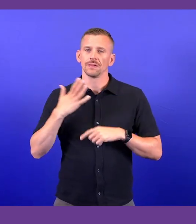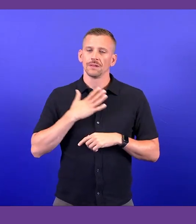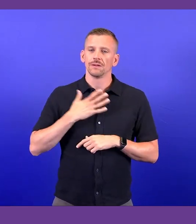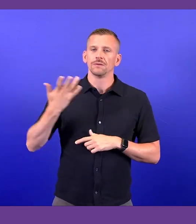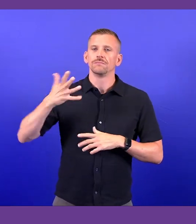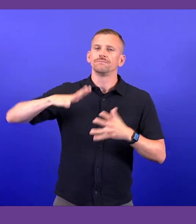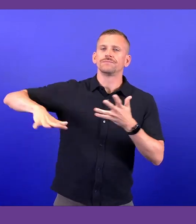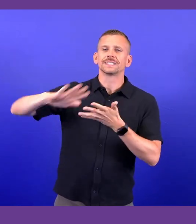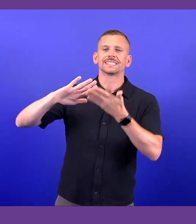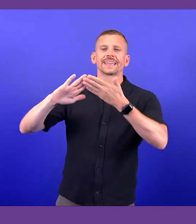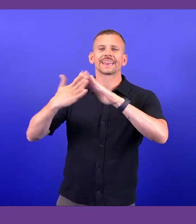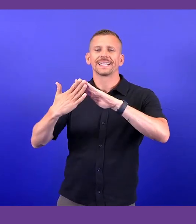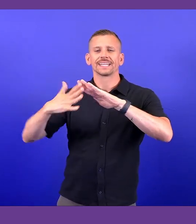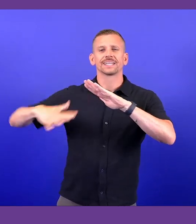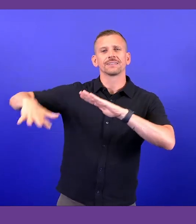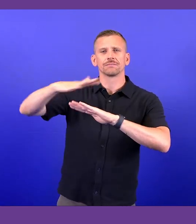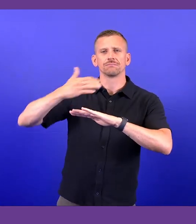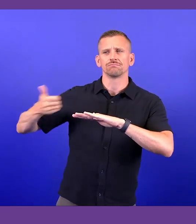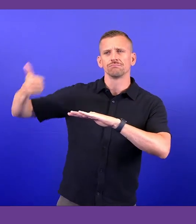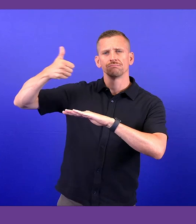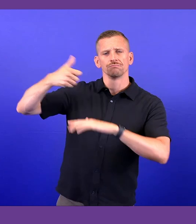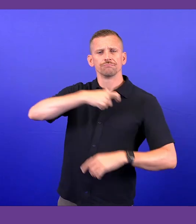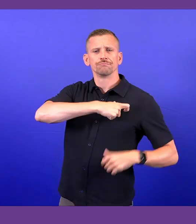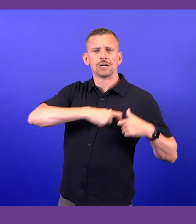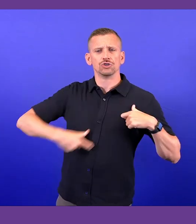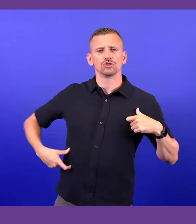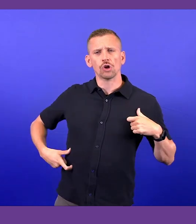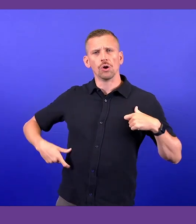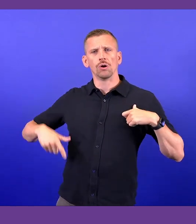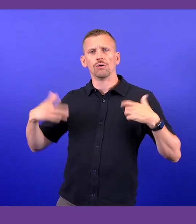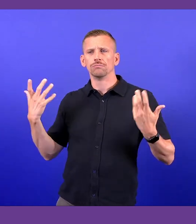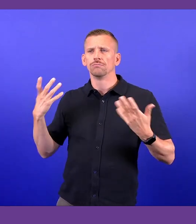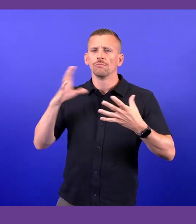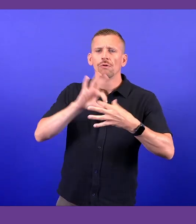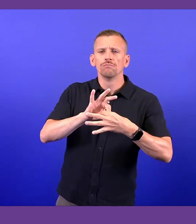of pedestrian accessibility,